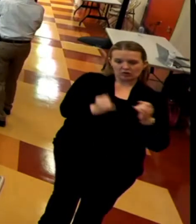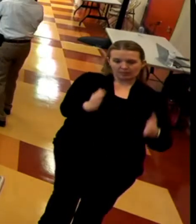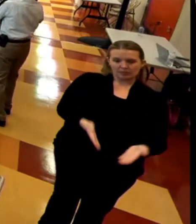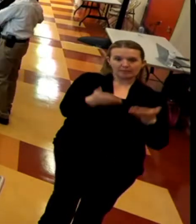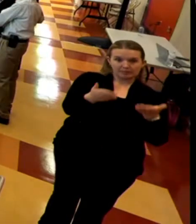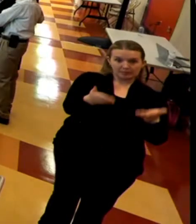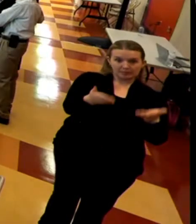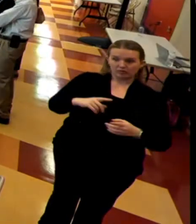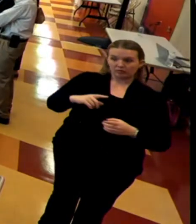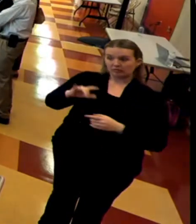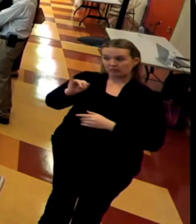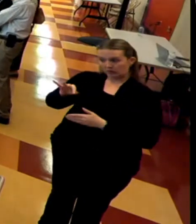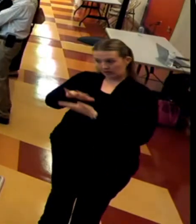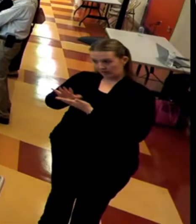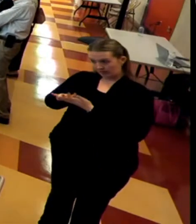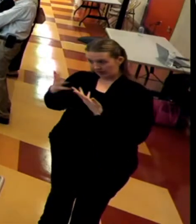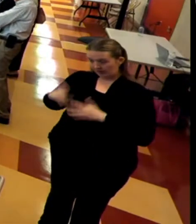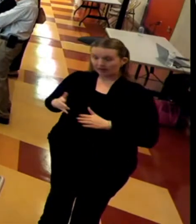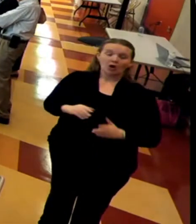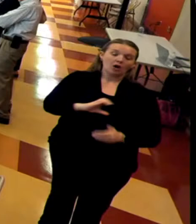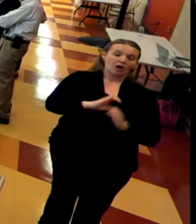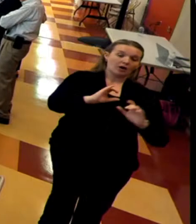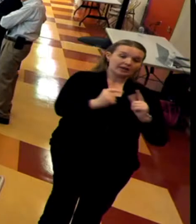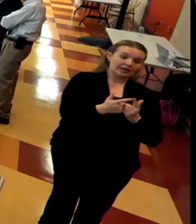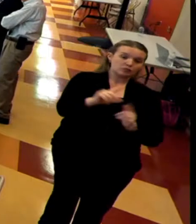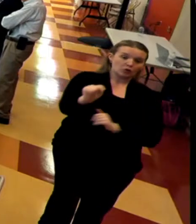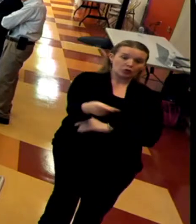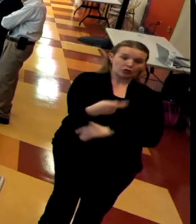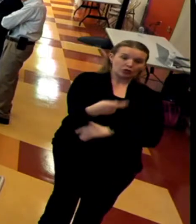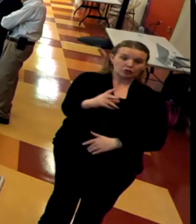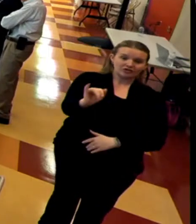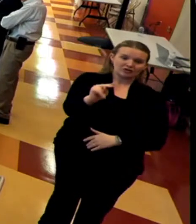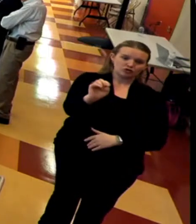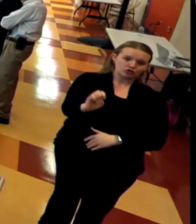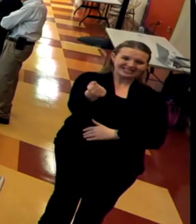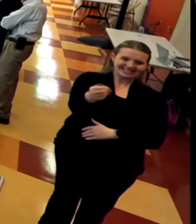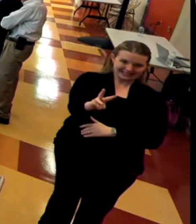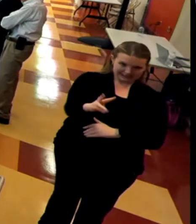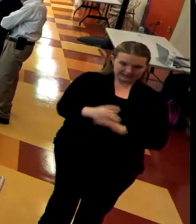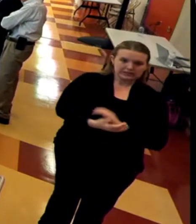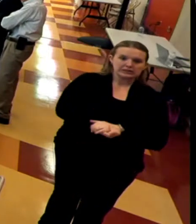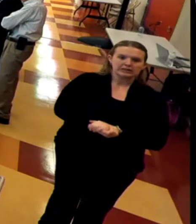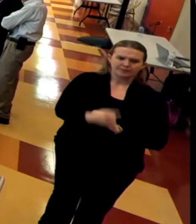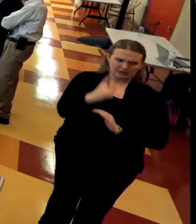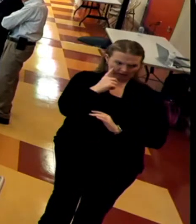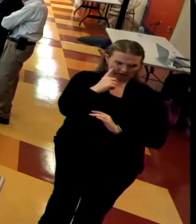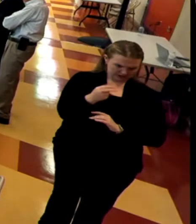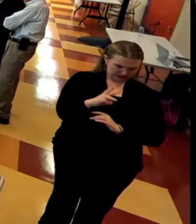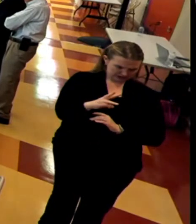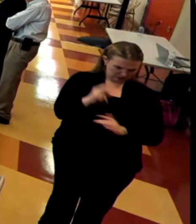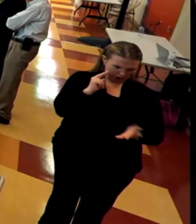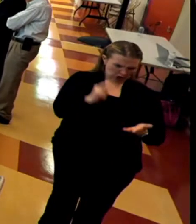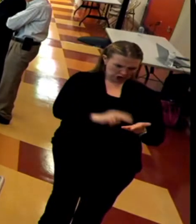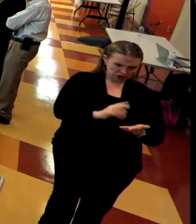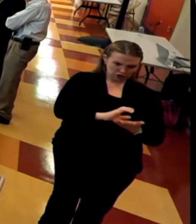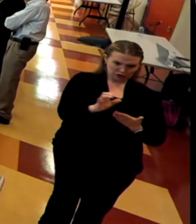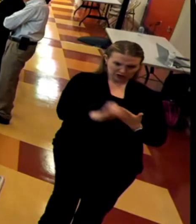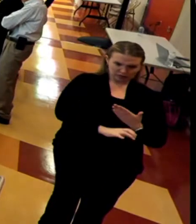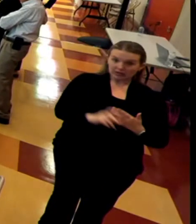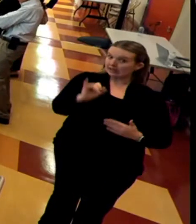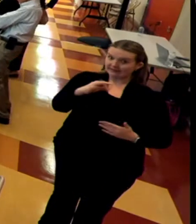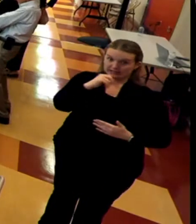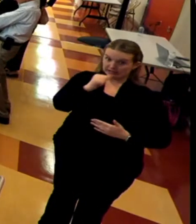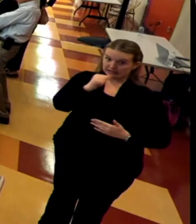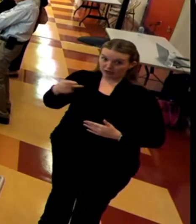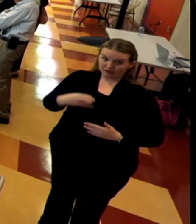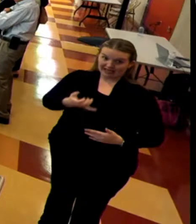cleanup before City Council on Thursday, June 16th. I think it's June 16th. Look at your calendar. If June 16th is not a Thursday,